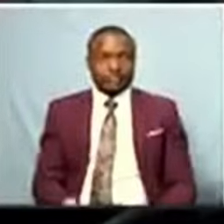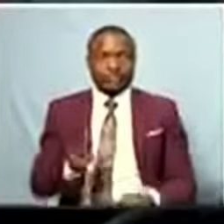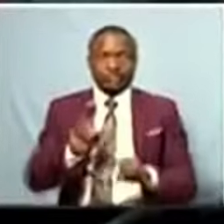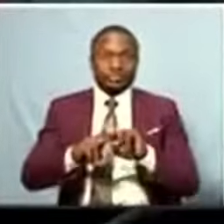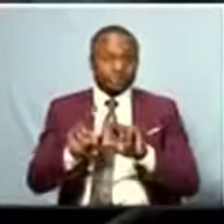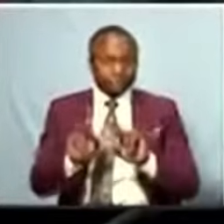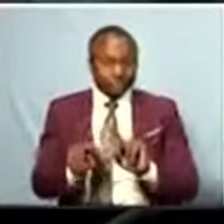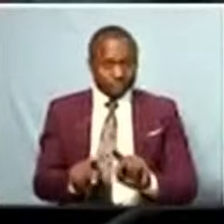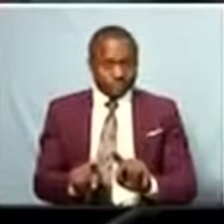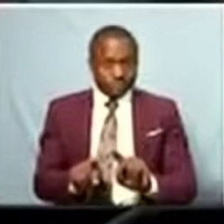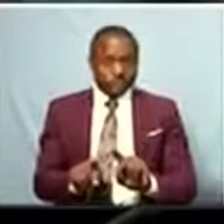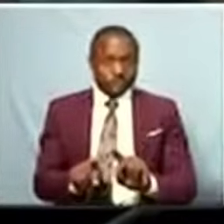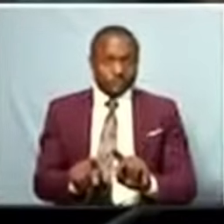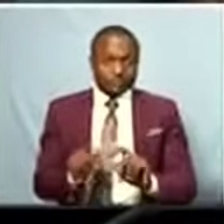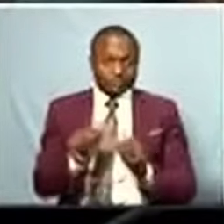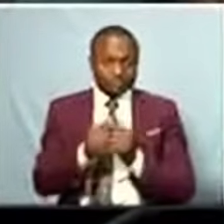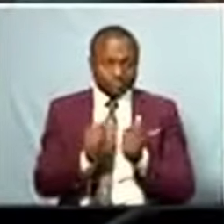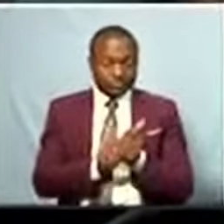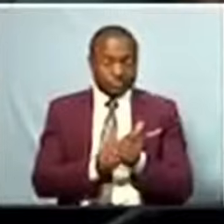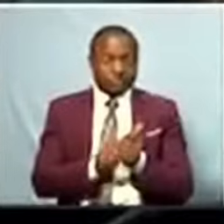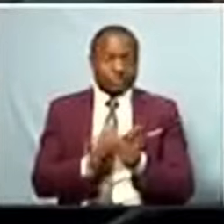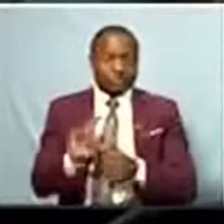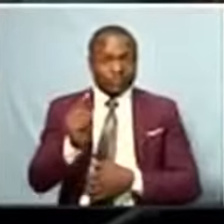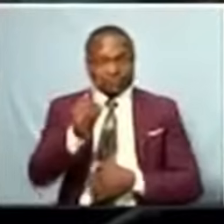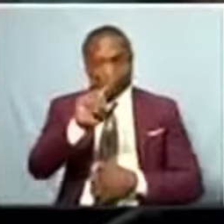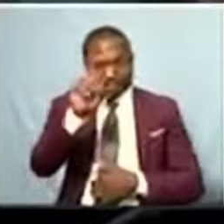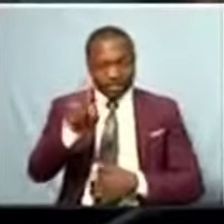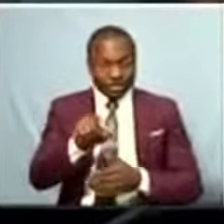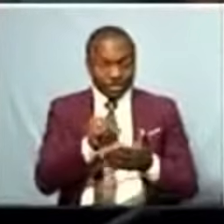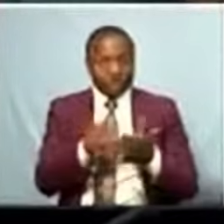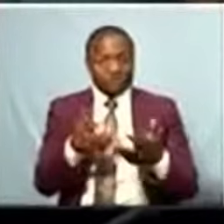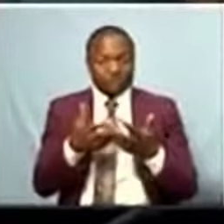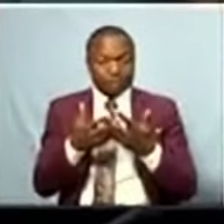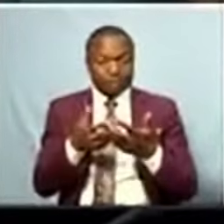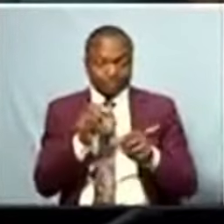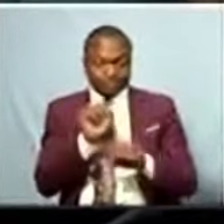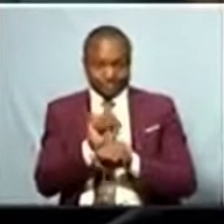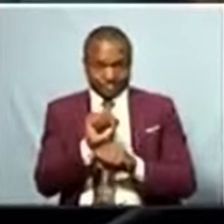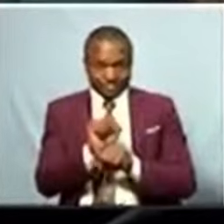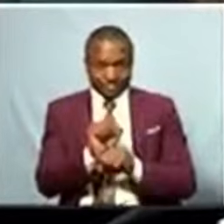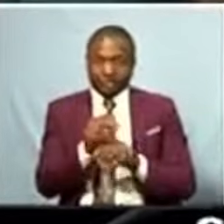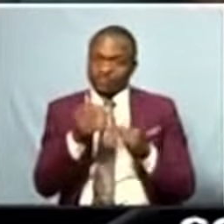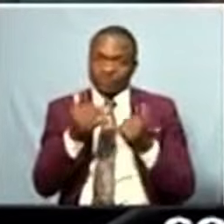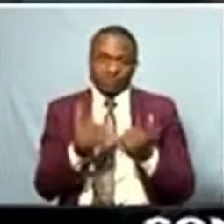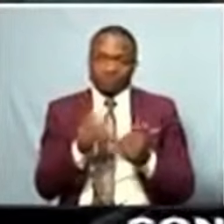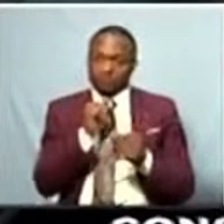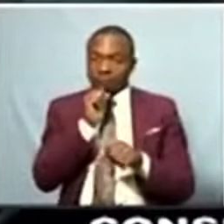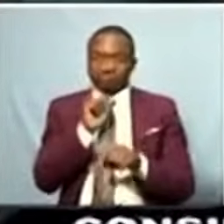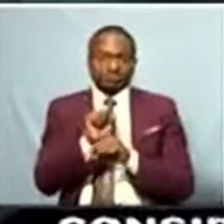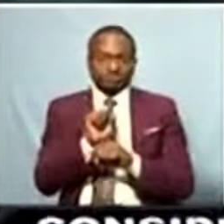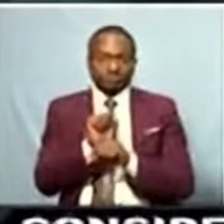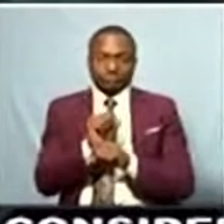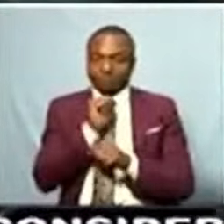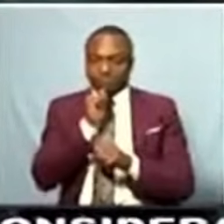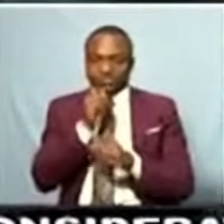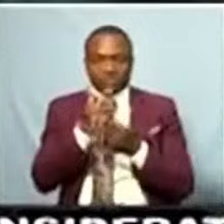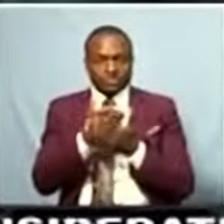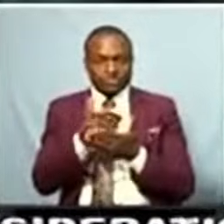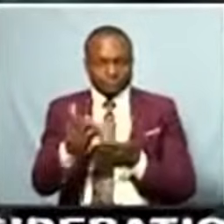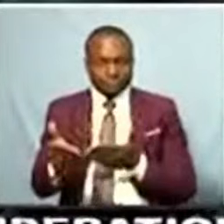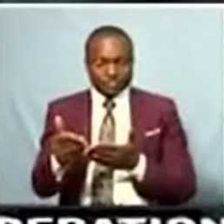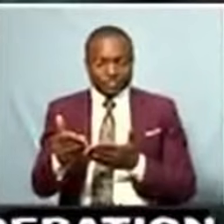Chair, as regarding to the earlier question, is this machine working? As it stands now, it's not working because we haven't yet procured